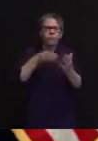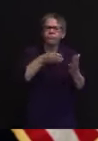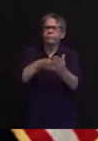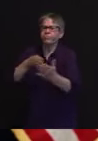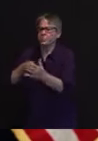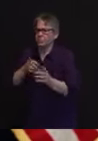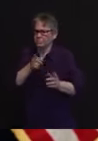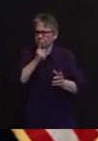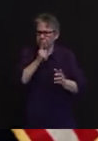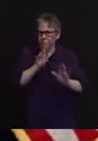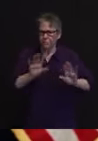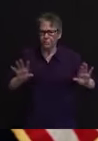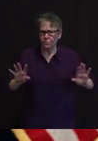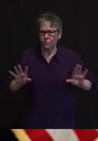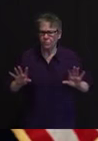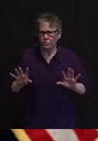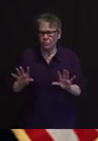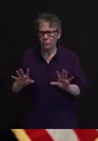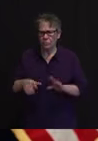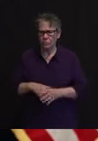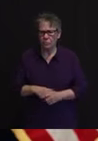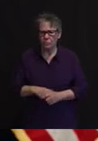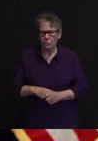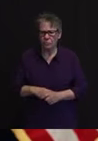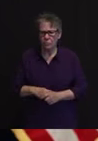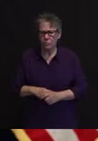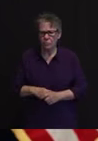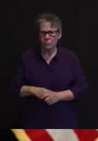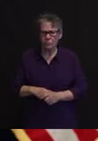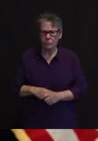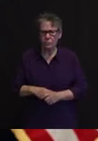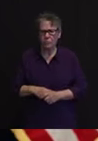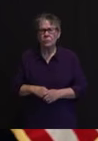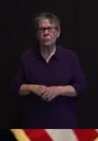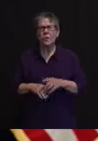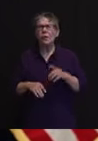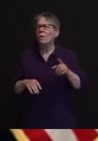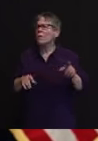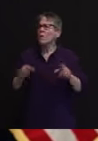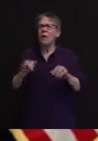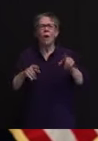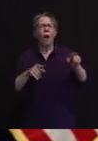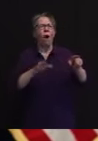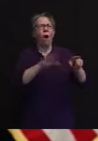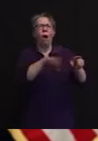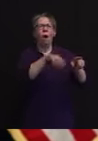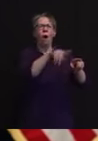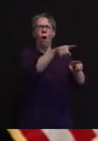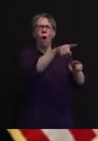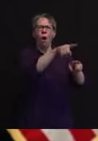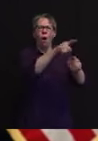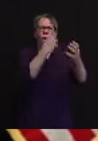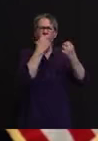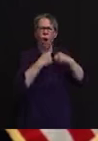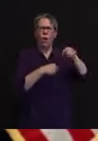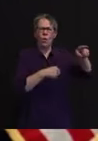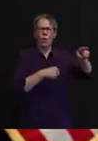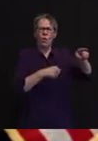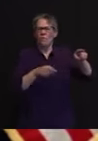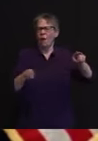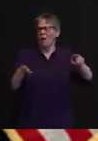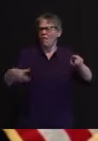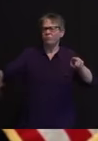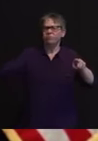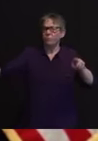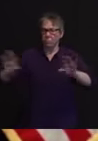And discrimination, no discrimination of any kind. We can't say that more strongly. A friend who's a faith leader reached out